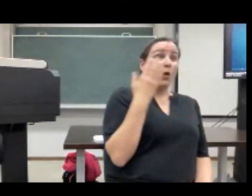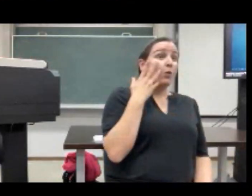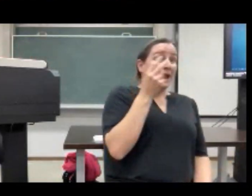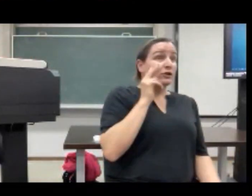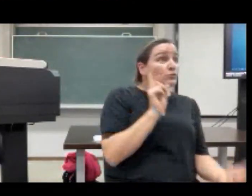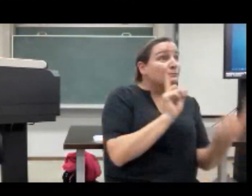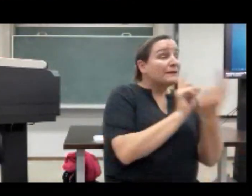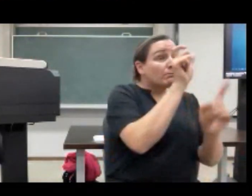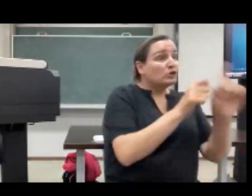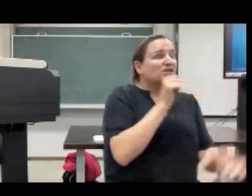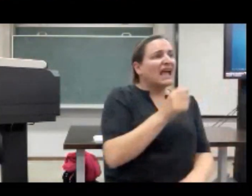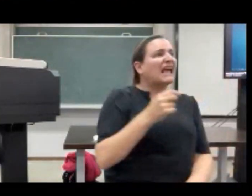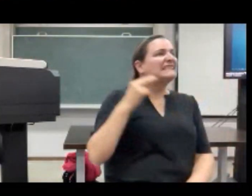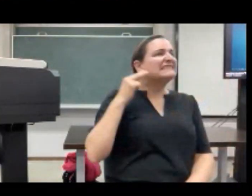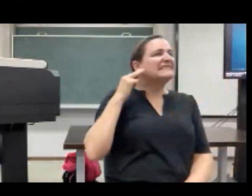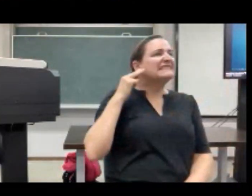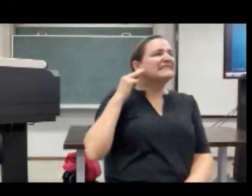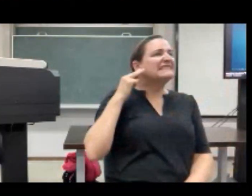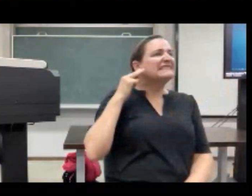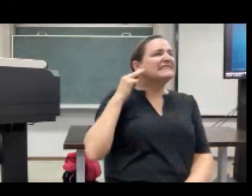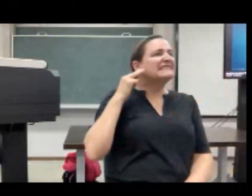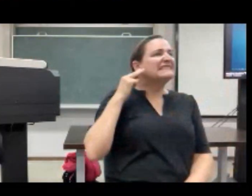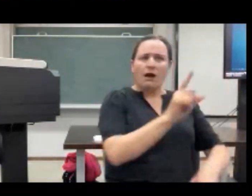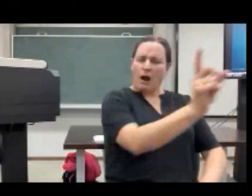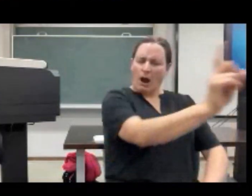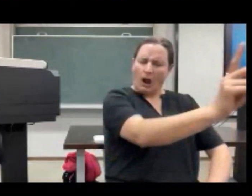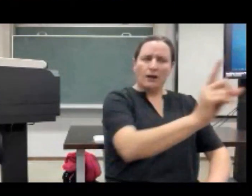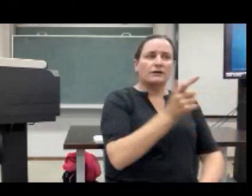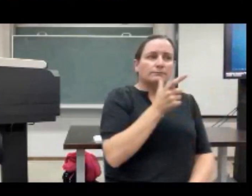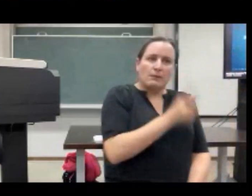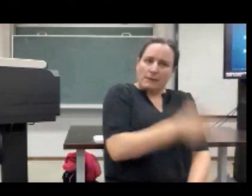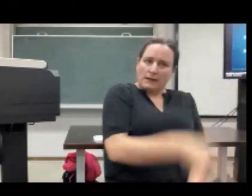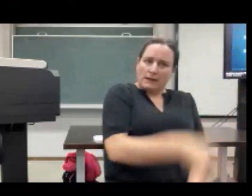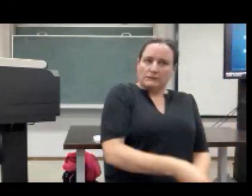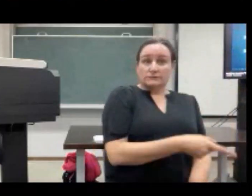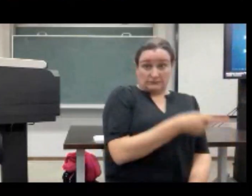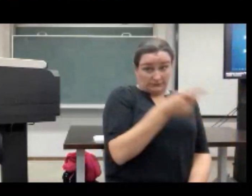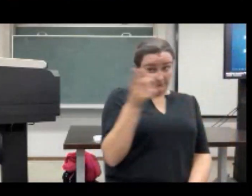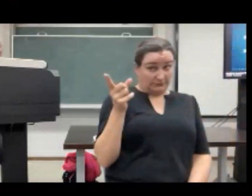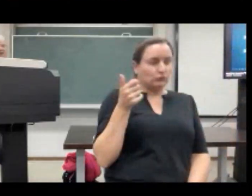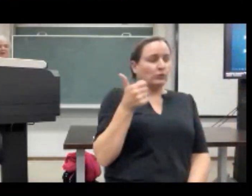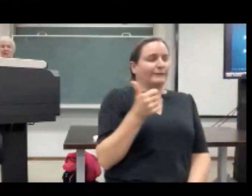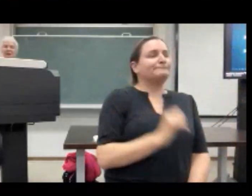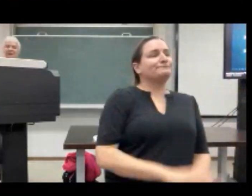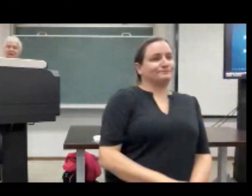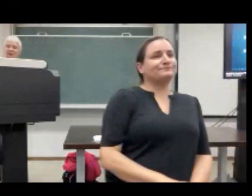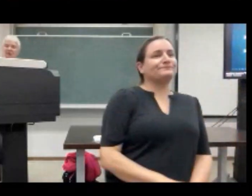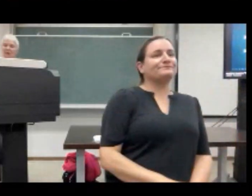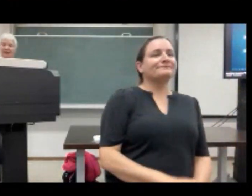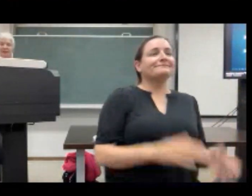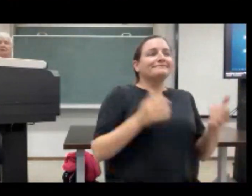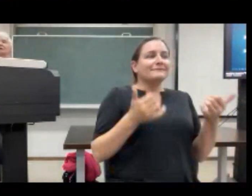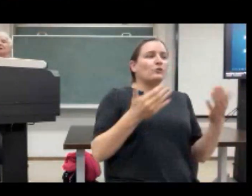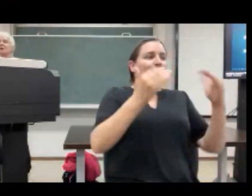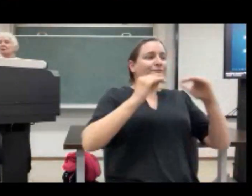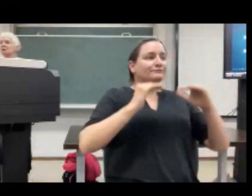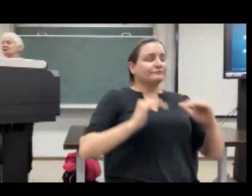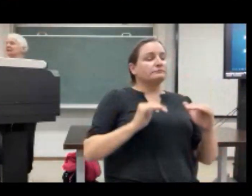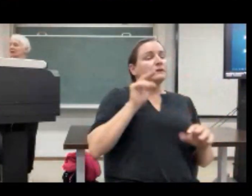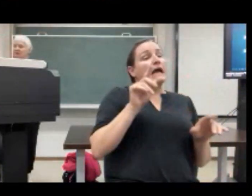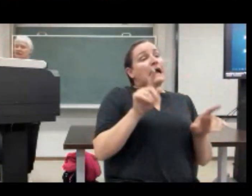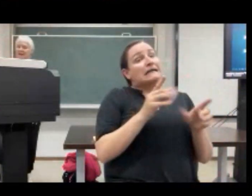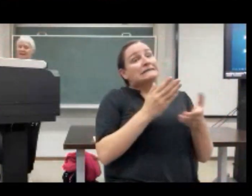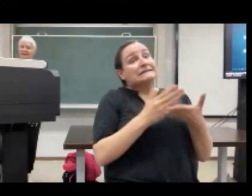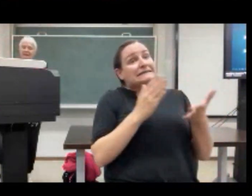terms. Right. Oh, here we go again. It's going, yes, okay. The disability perspective,